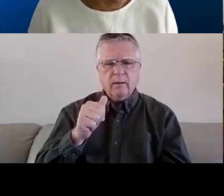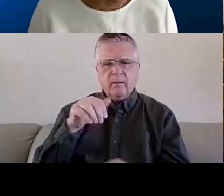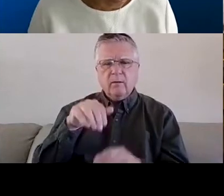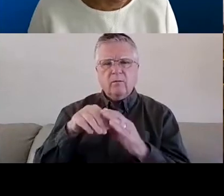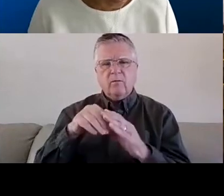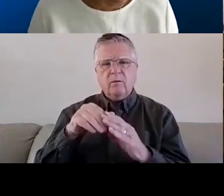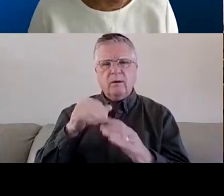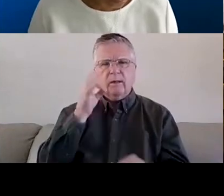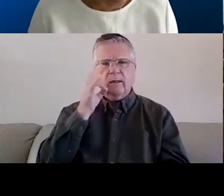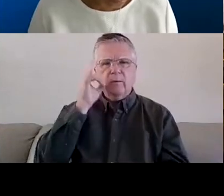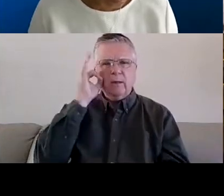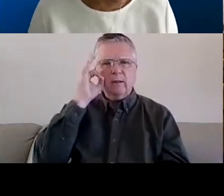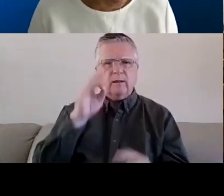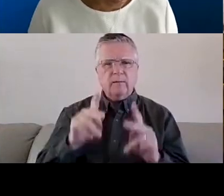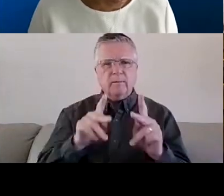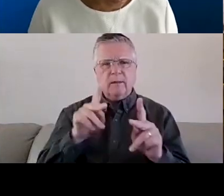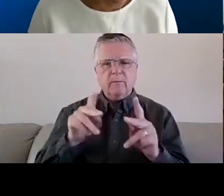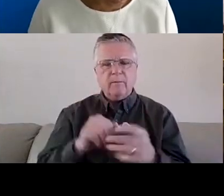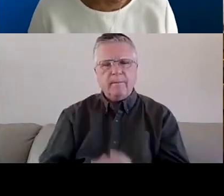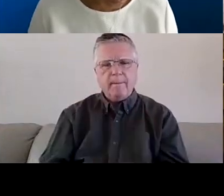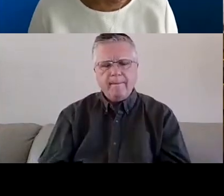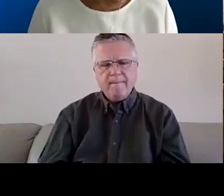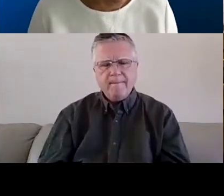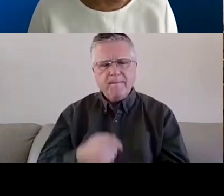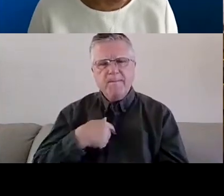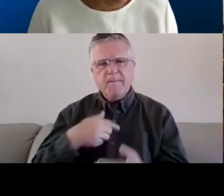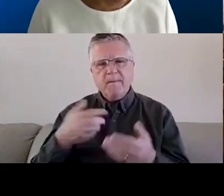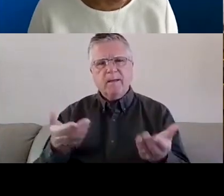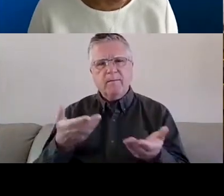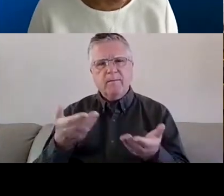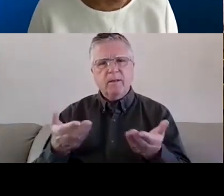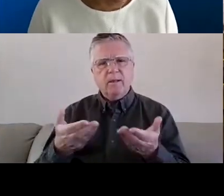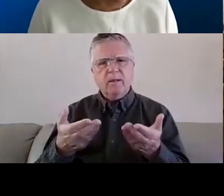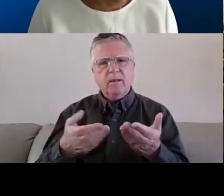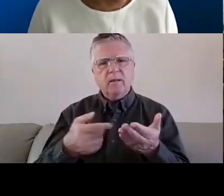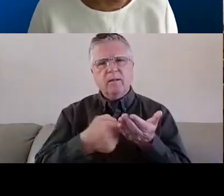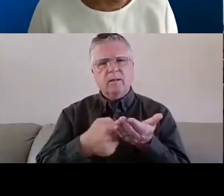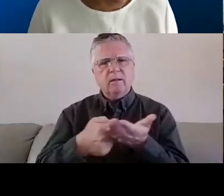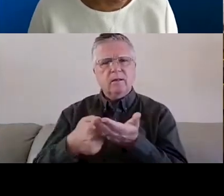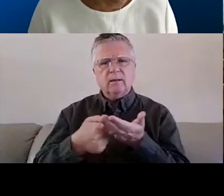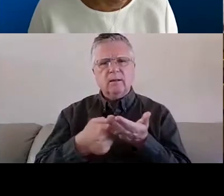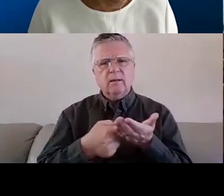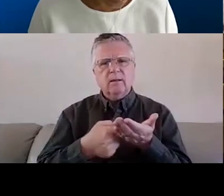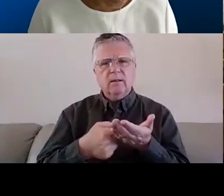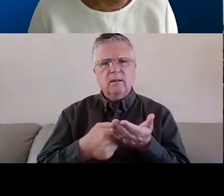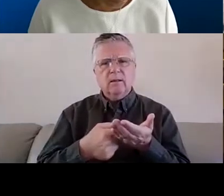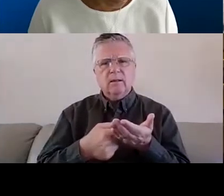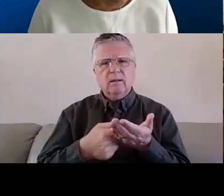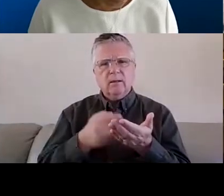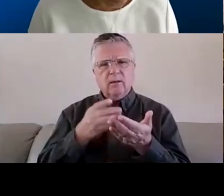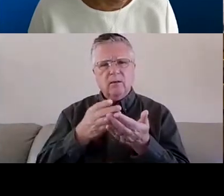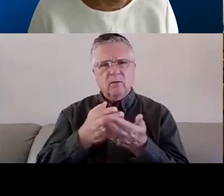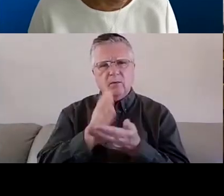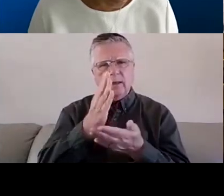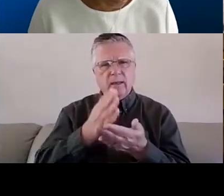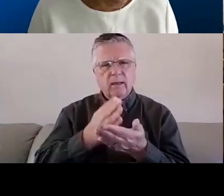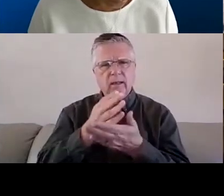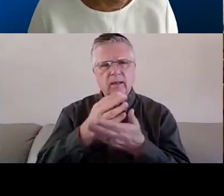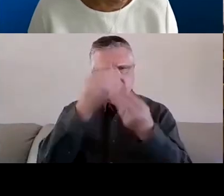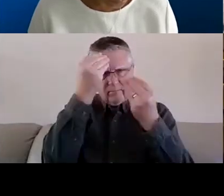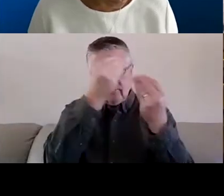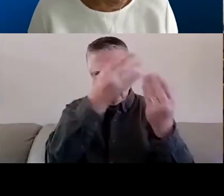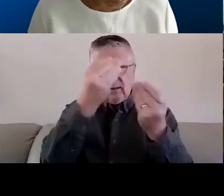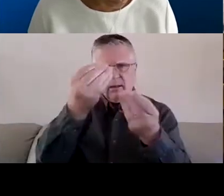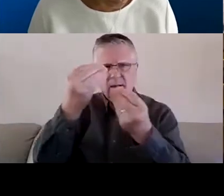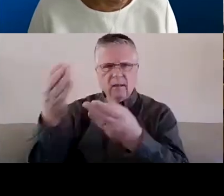people. And I'm here today to discuss our rights and make those known to members of